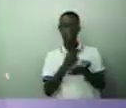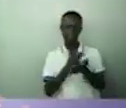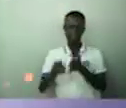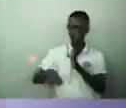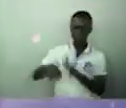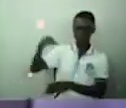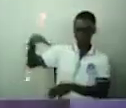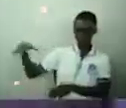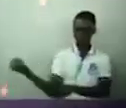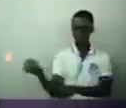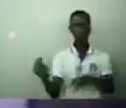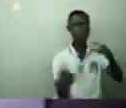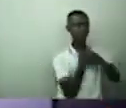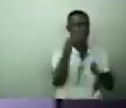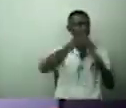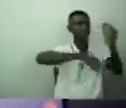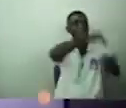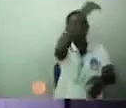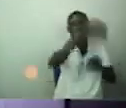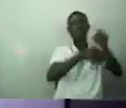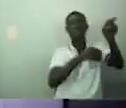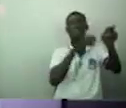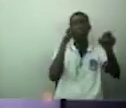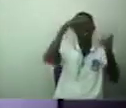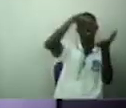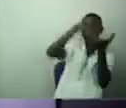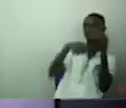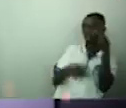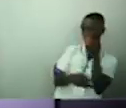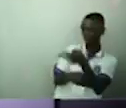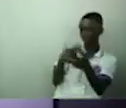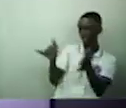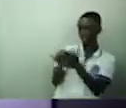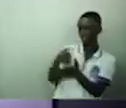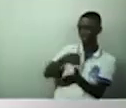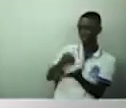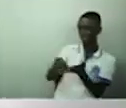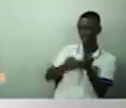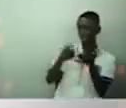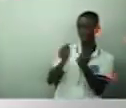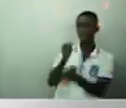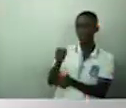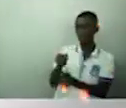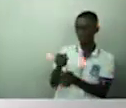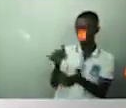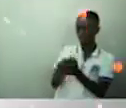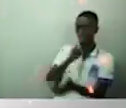a mountain. The Holy Ghost said that, watch what I'm telling you that is real. And the